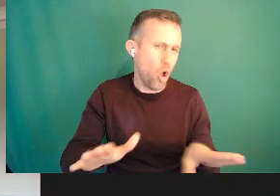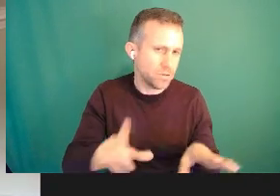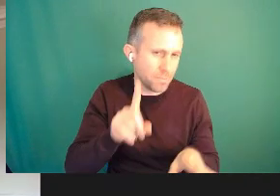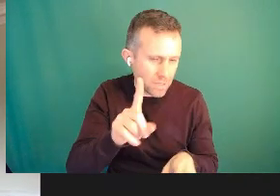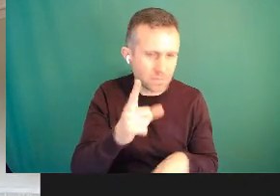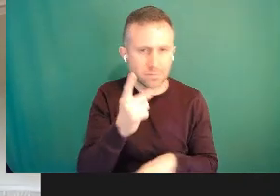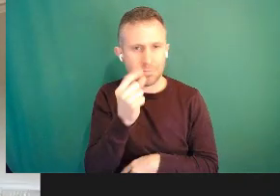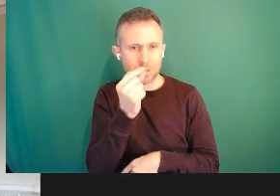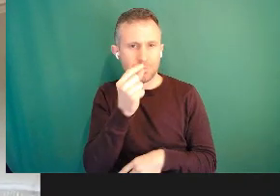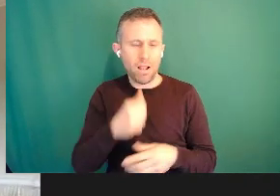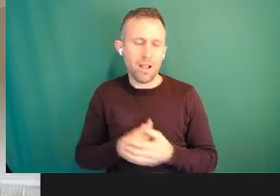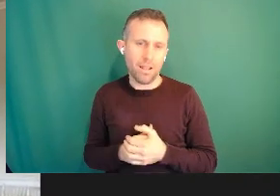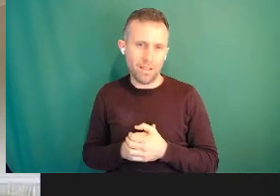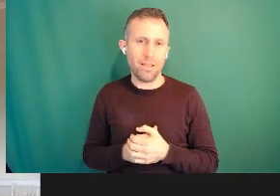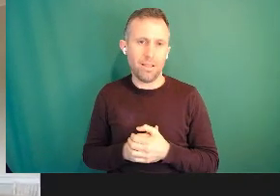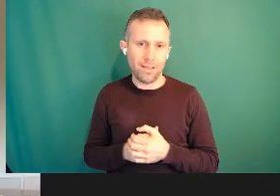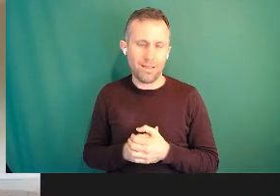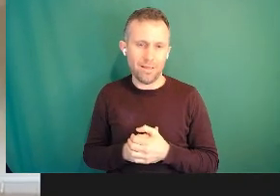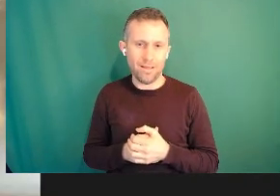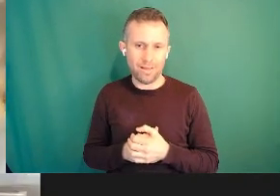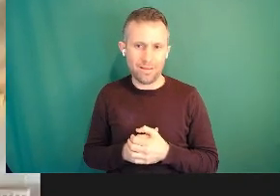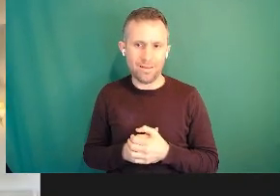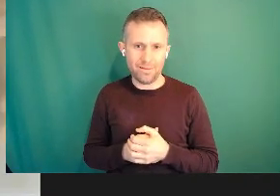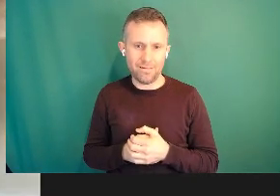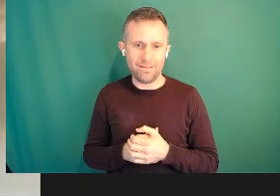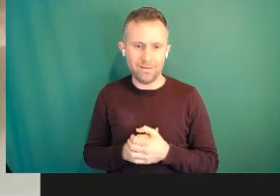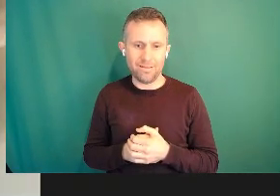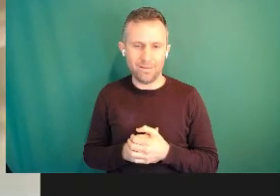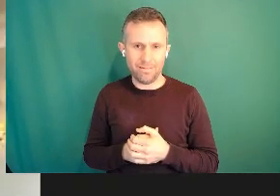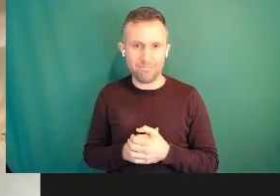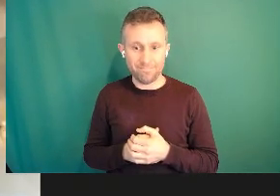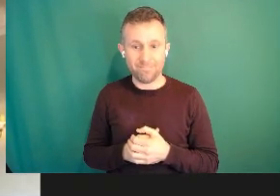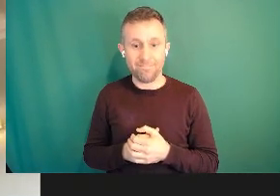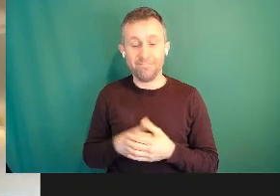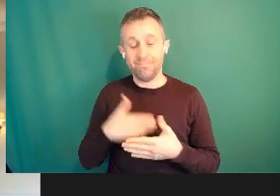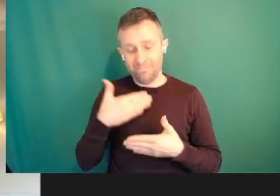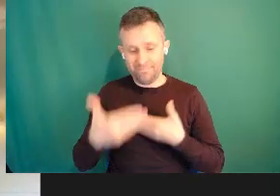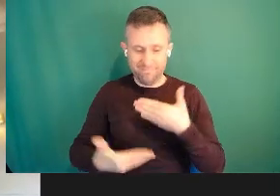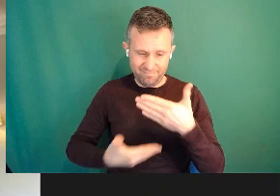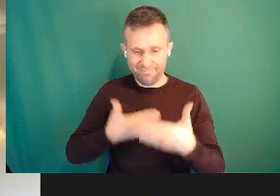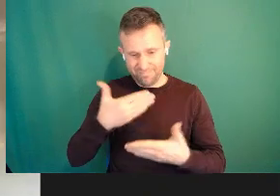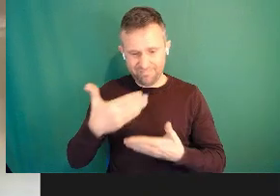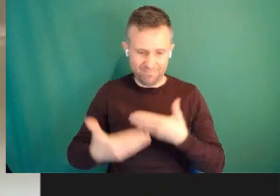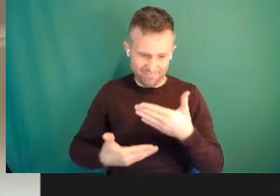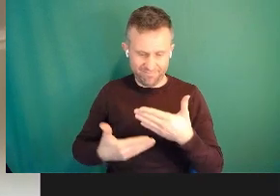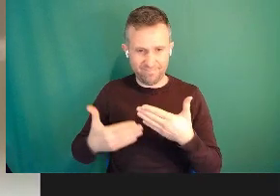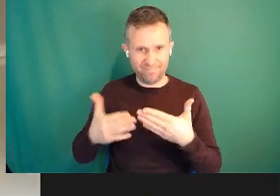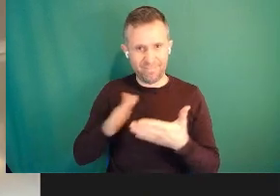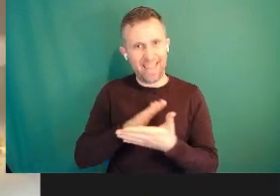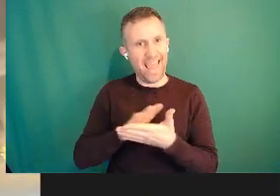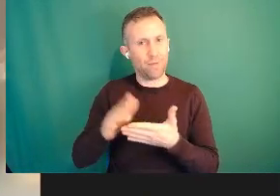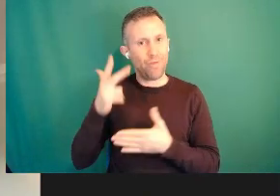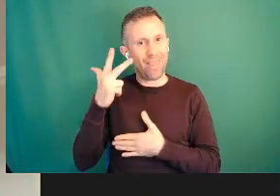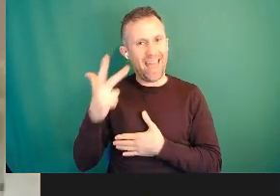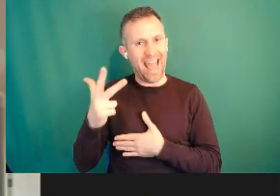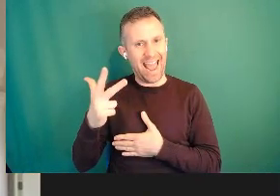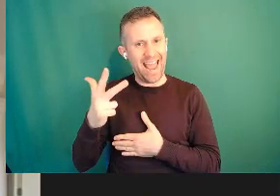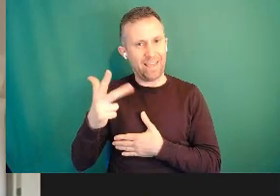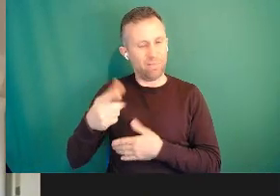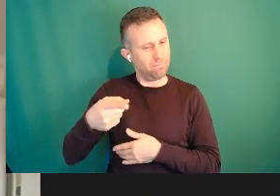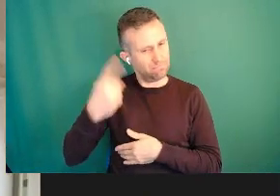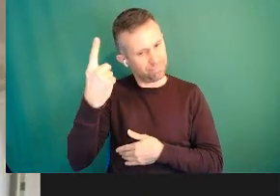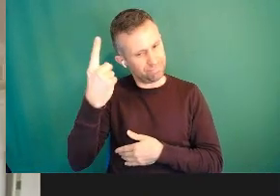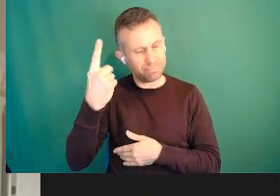that Henry Courtenay was beheaded, and supposedly he was singing rude songs about King Henry VIII in the garden, and so he